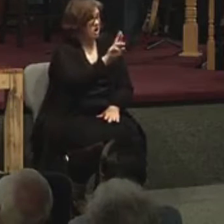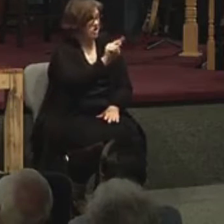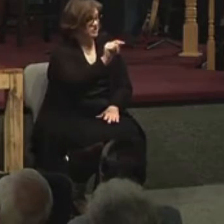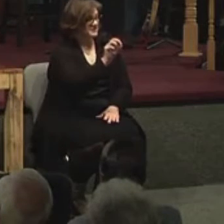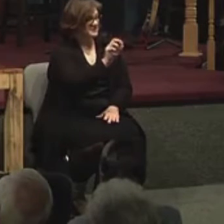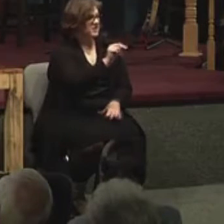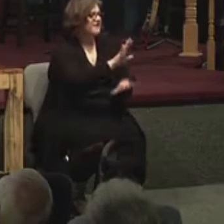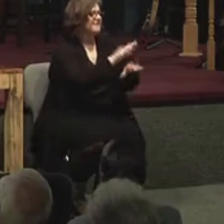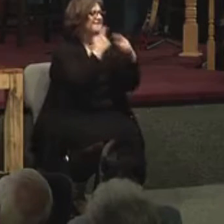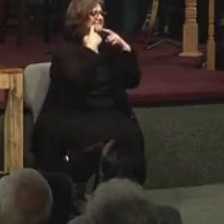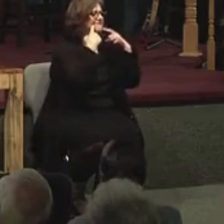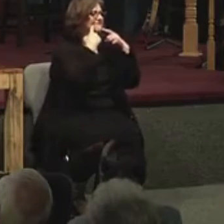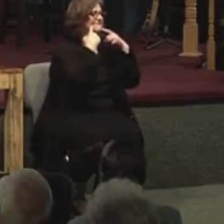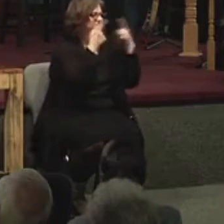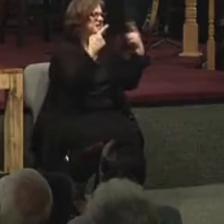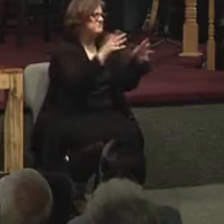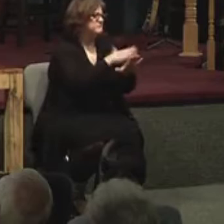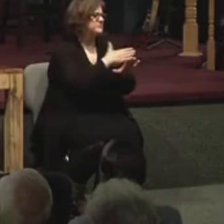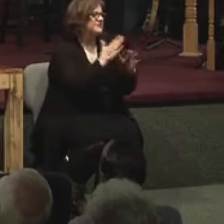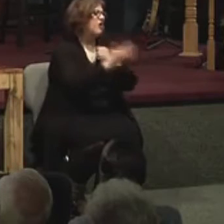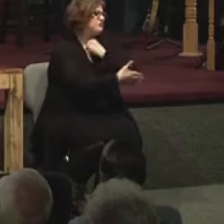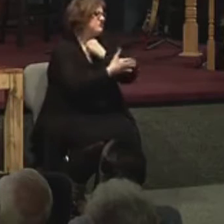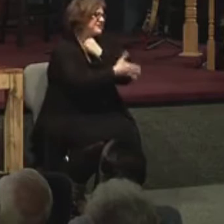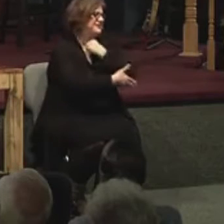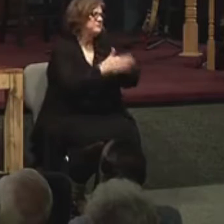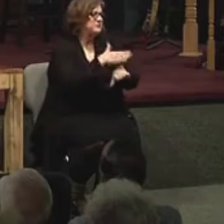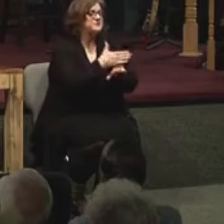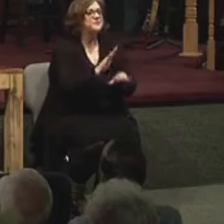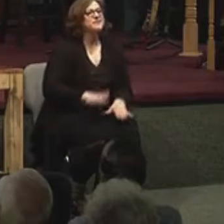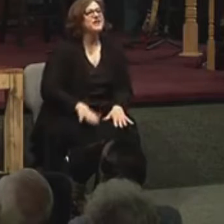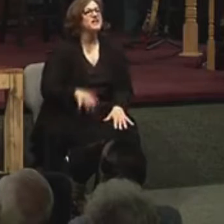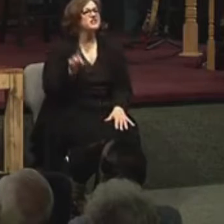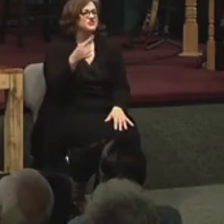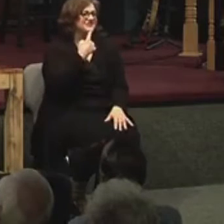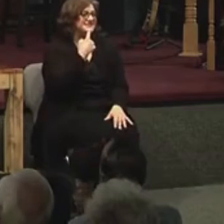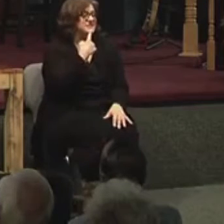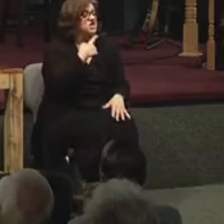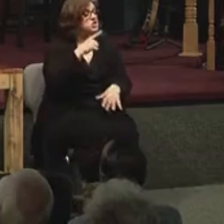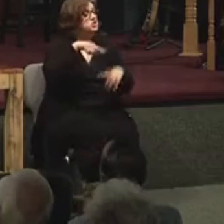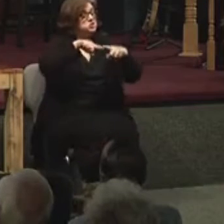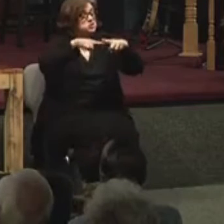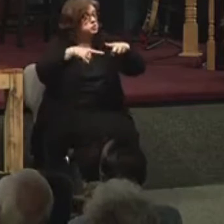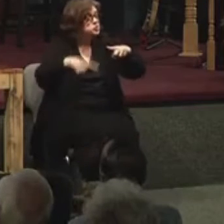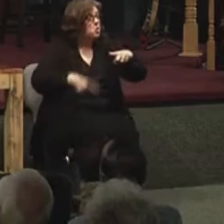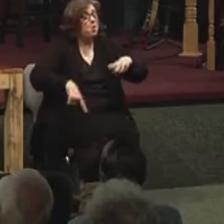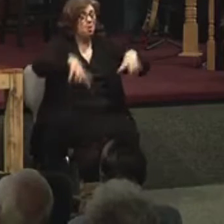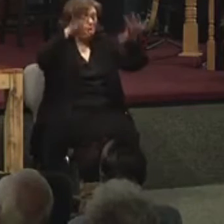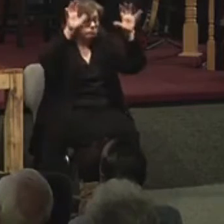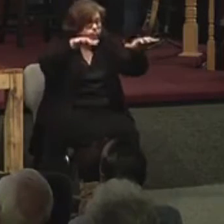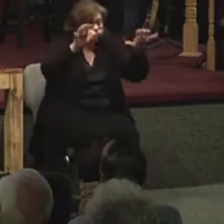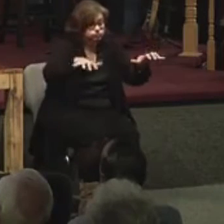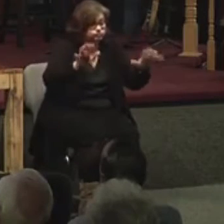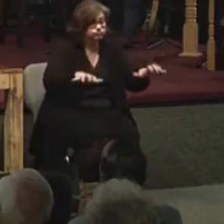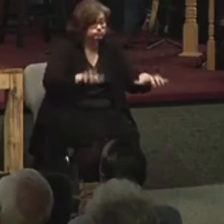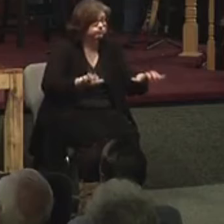roots. If you're going through a storm in life, instead of just having a shallow faith,